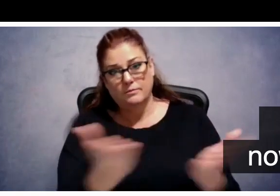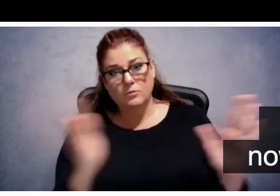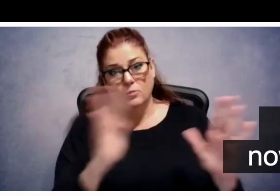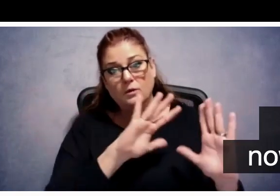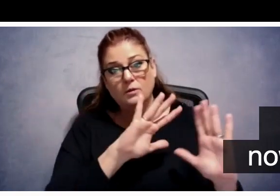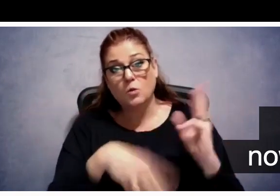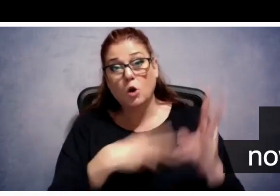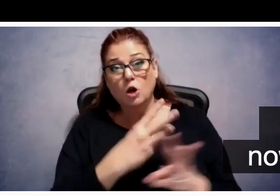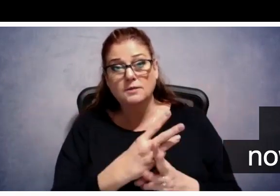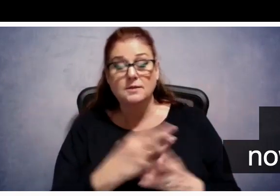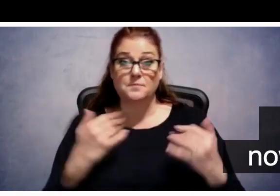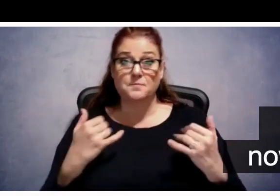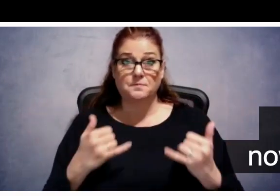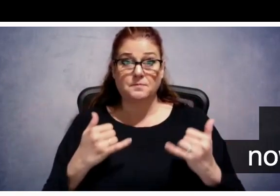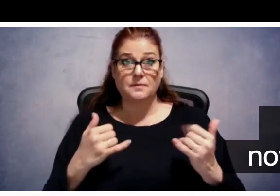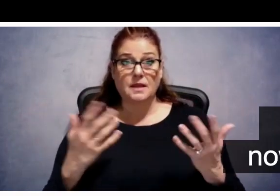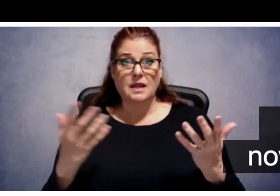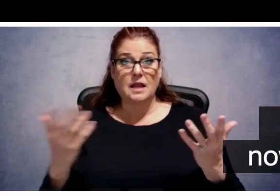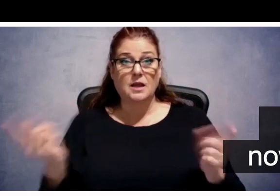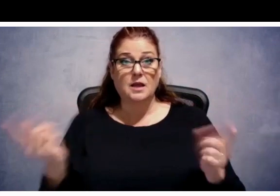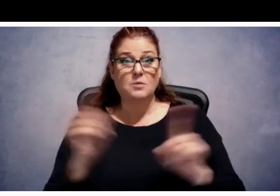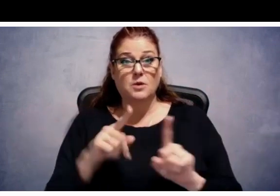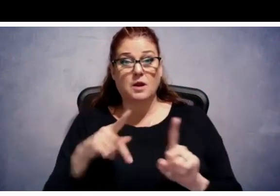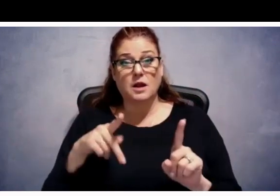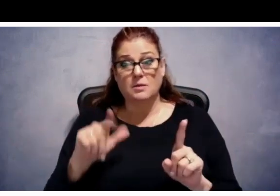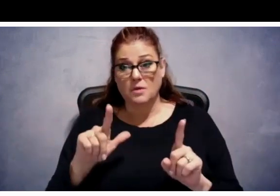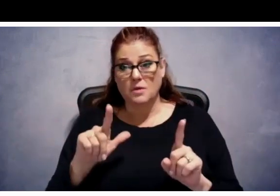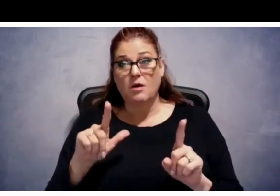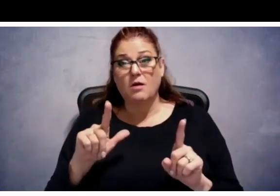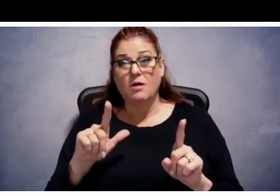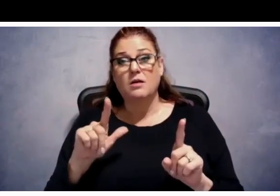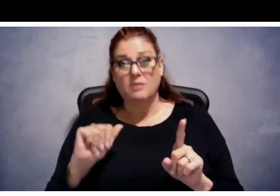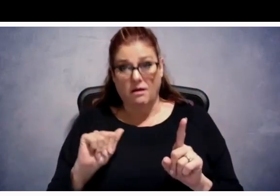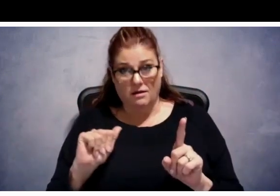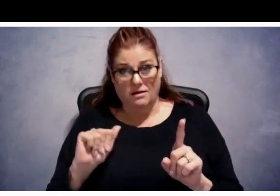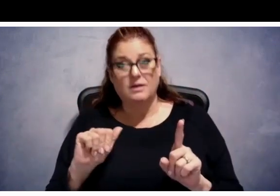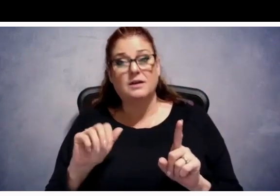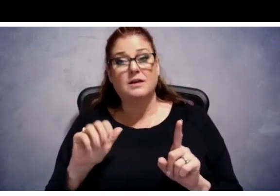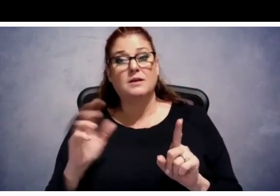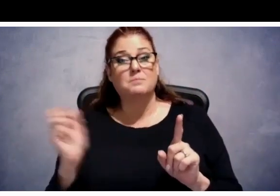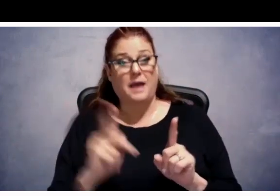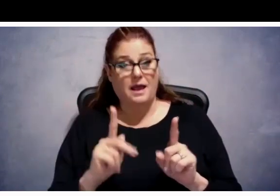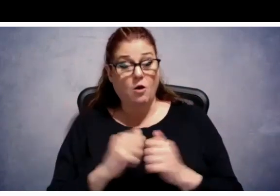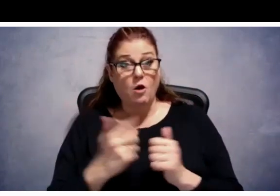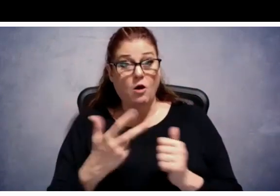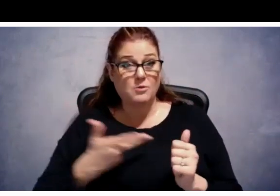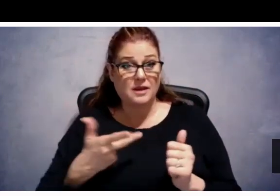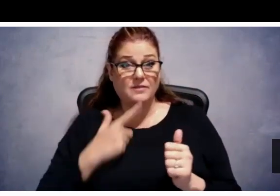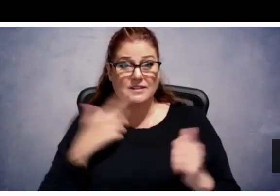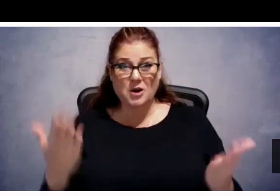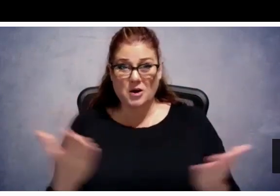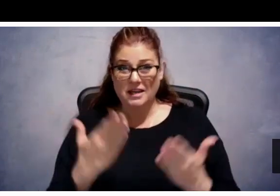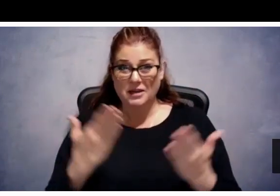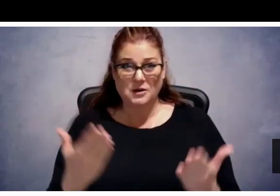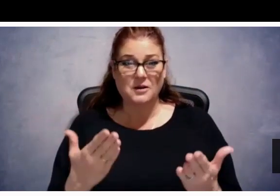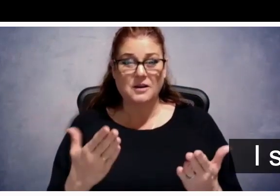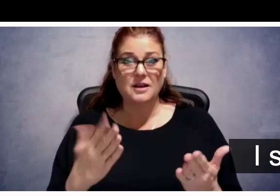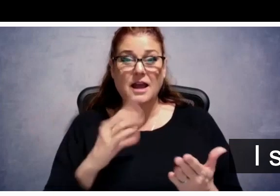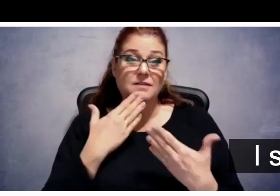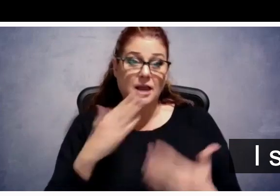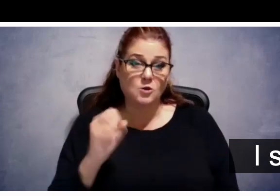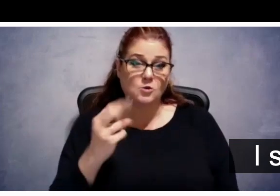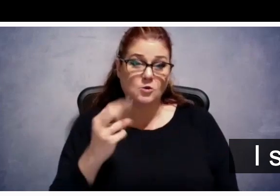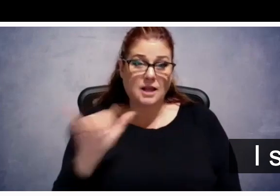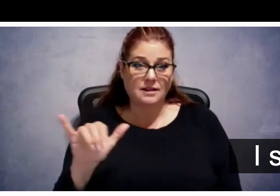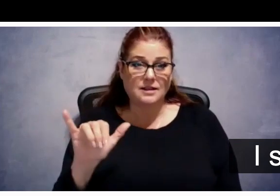we're going to actually now bring Paula Young Shelton back in so that all three of us are here. And thank you, Shelley.